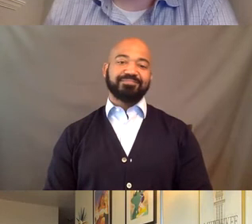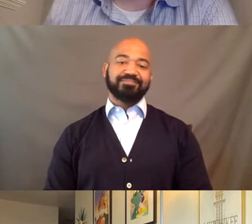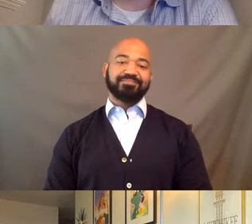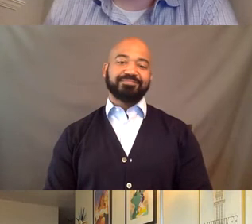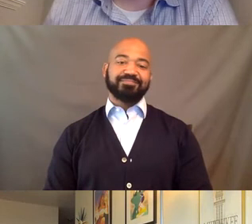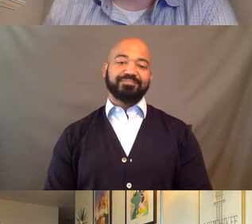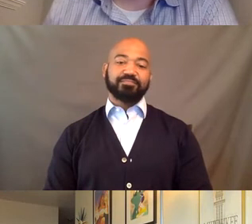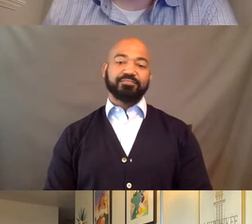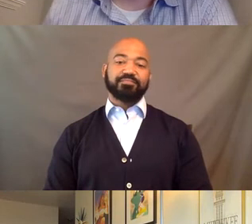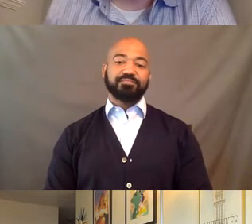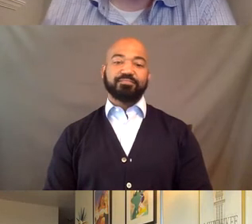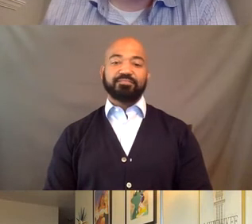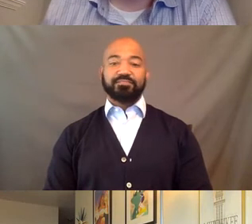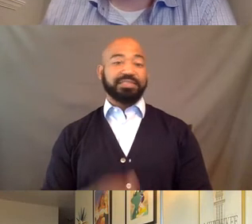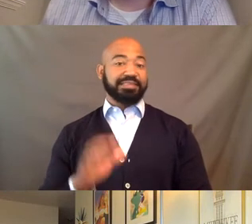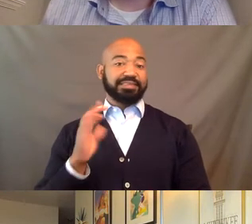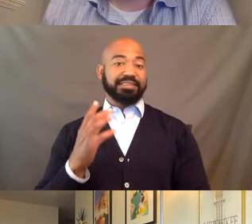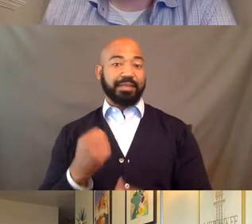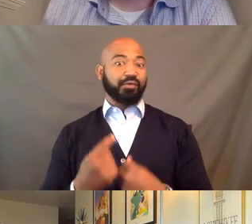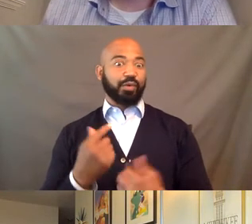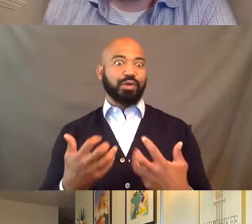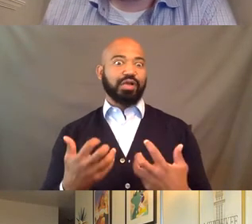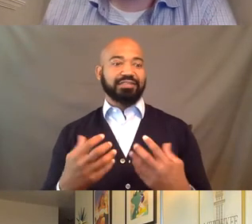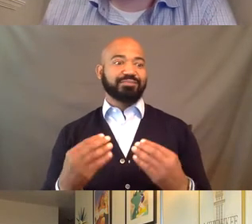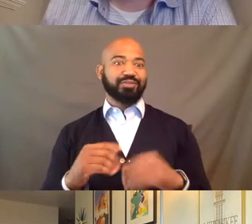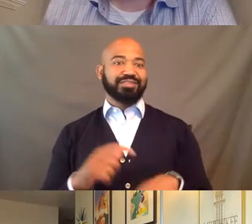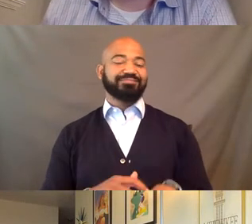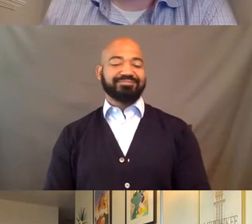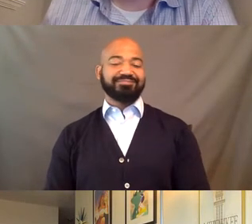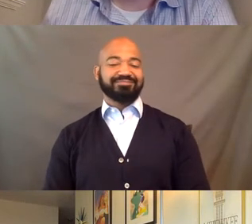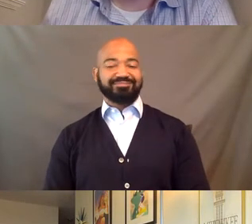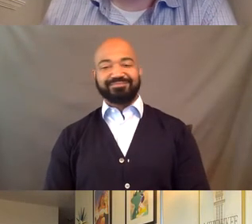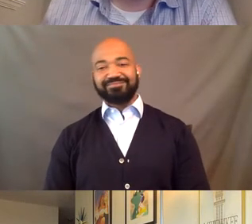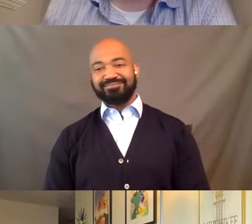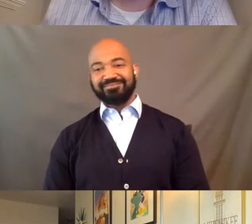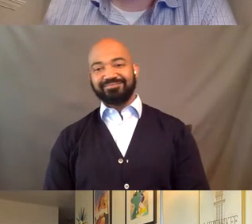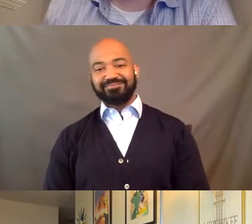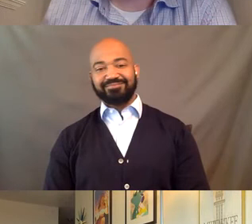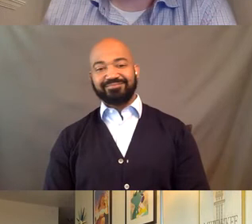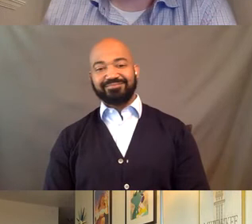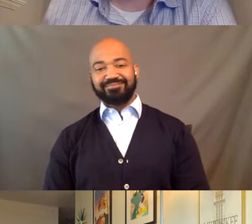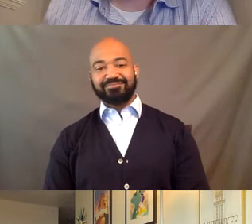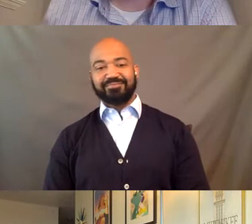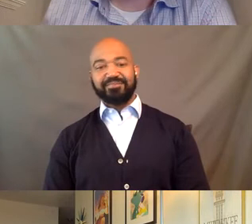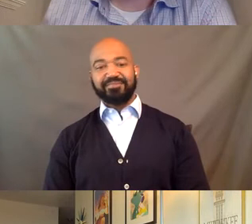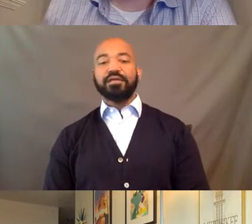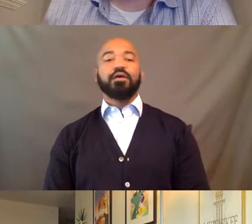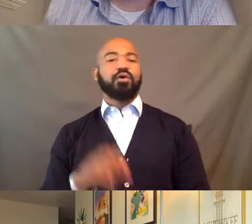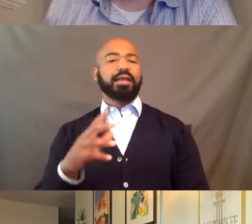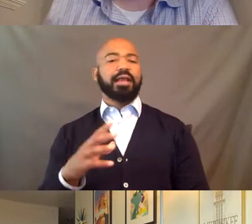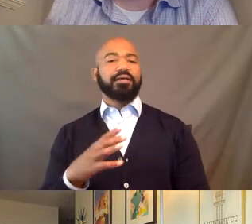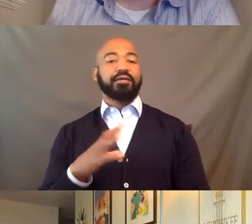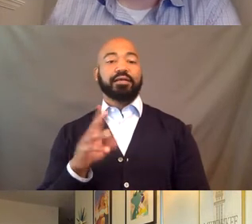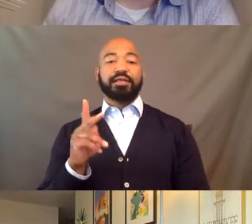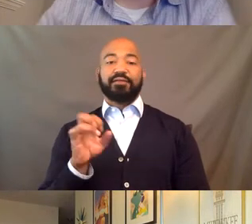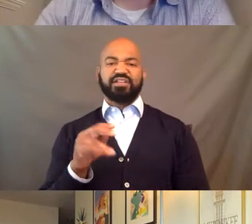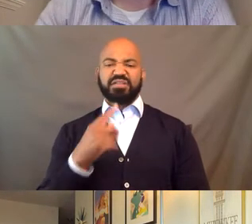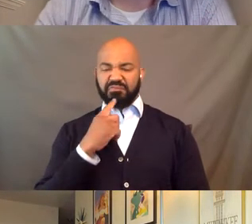All the people in my group want 5 more minutes. Are we back? Yeah, let's just break away for 5 more minutes, and if